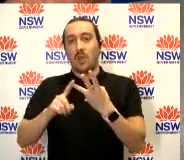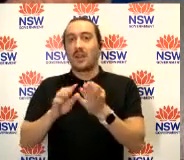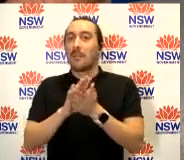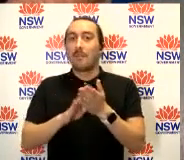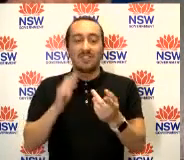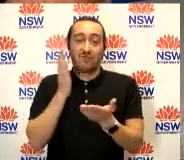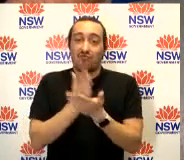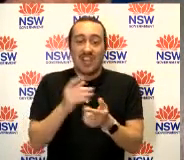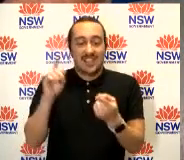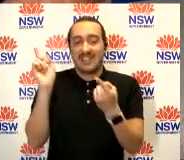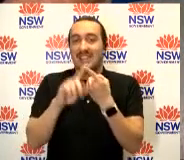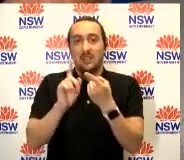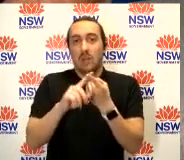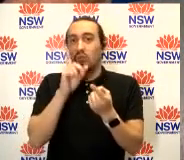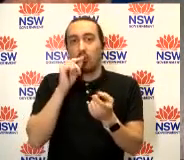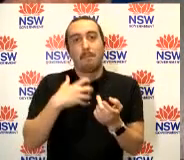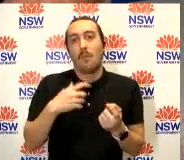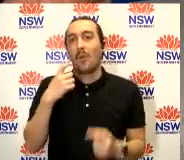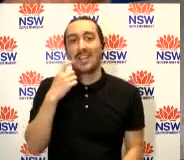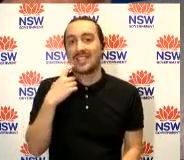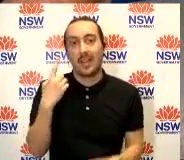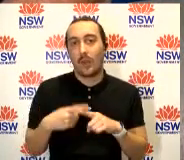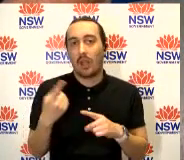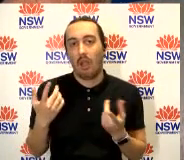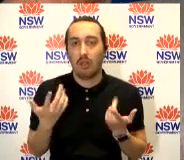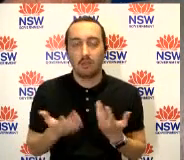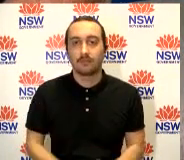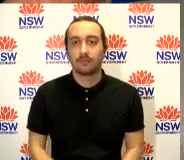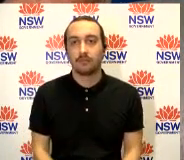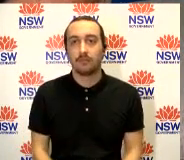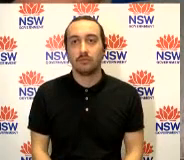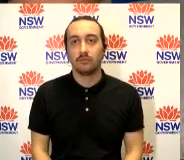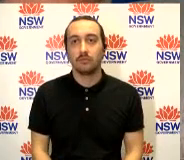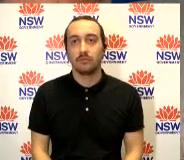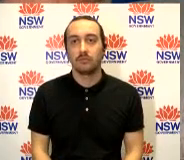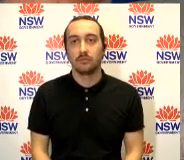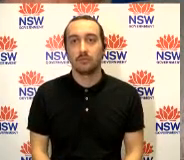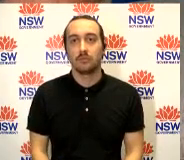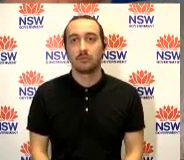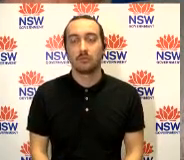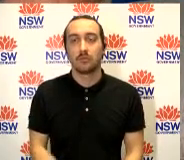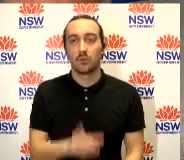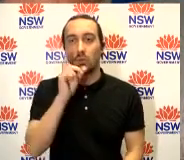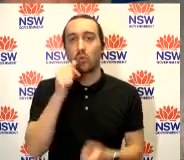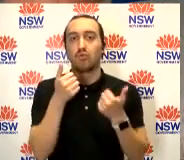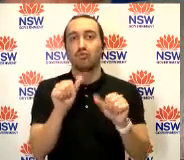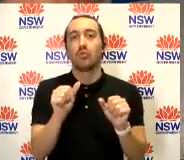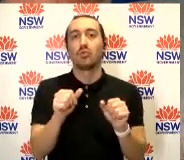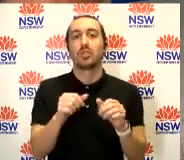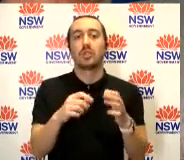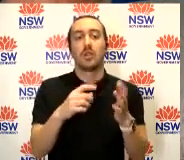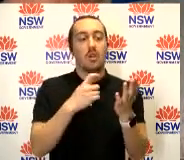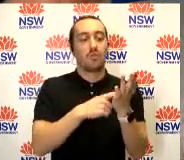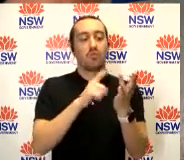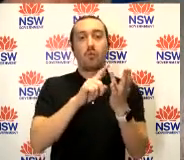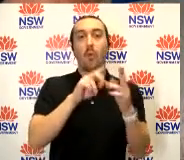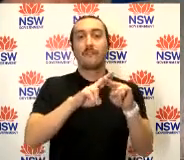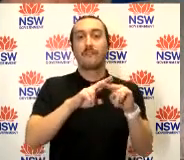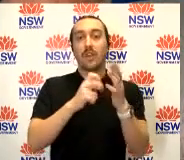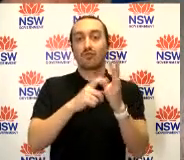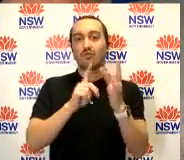it could have actually probably been quicker and easier to go with a higher order control like a roof rail or a scaffold even. Yeah. And I've